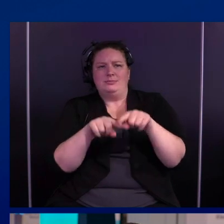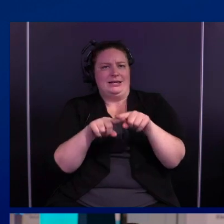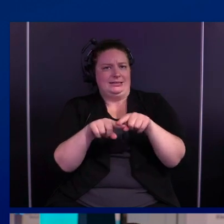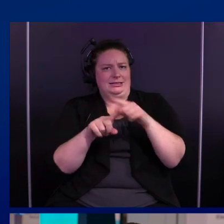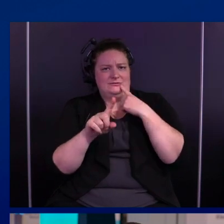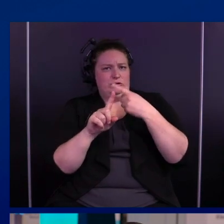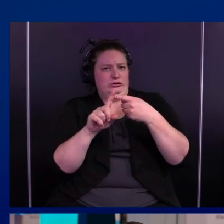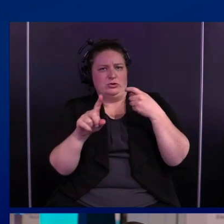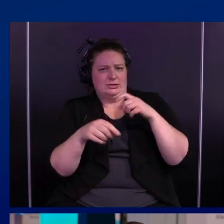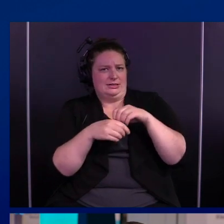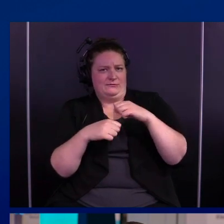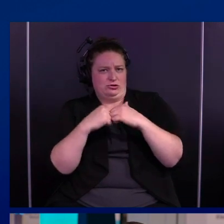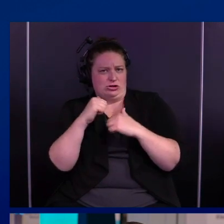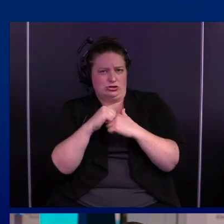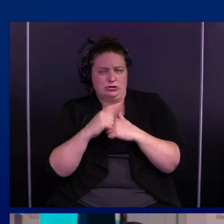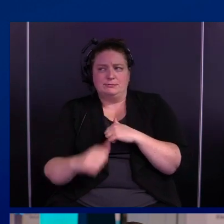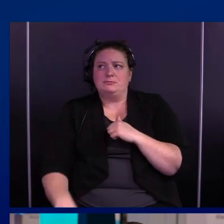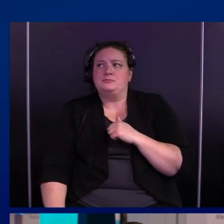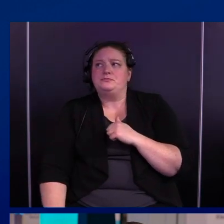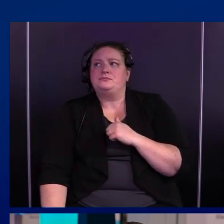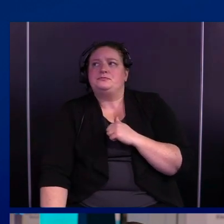Okay. So